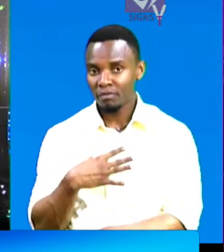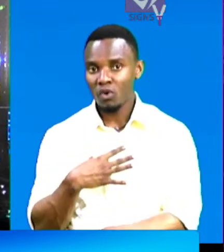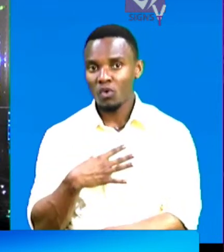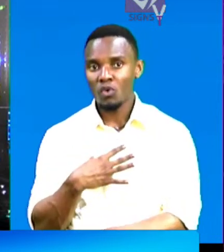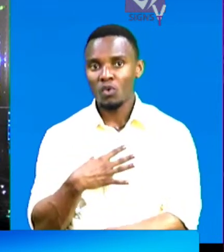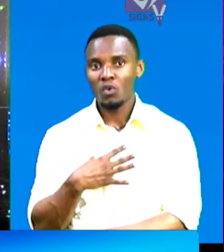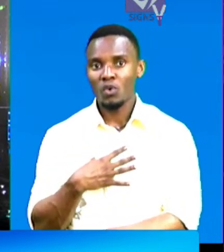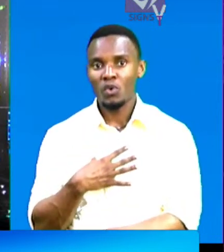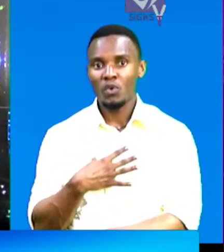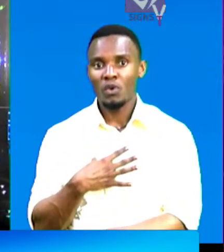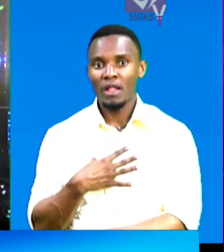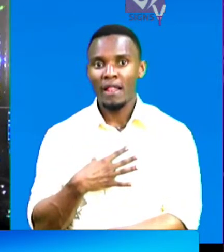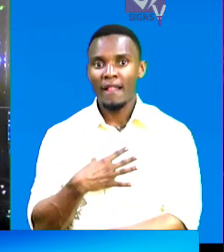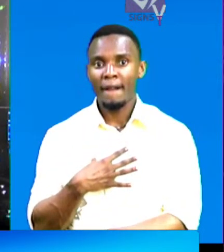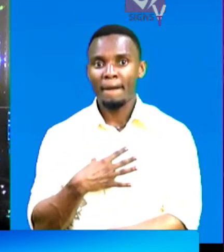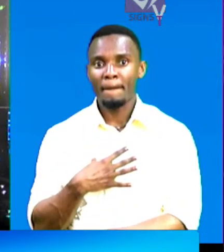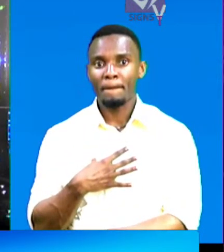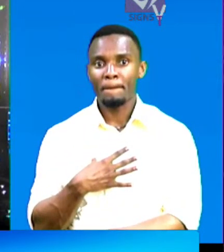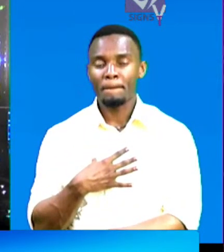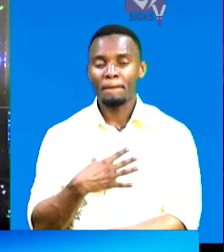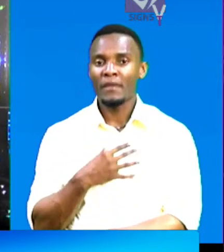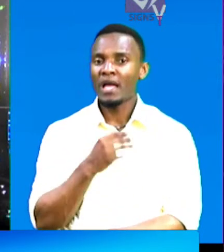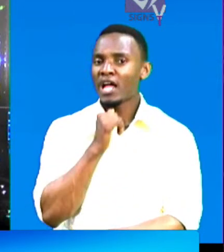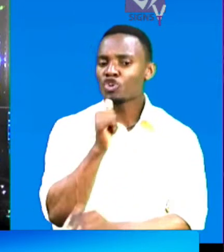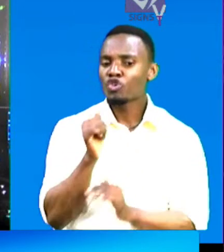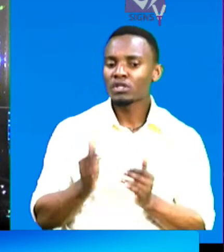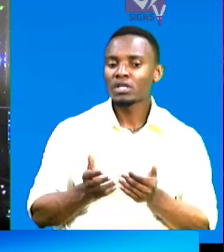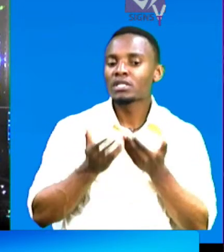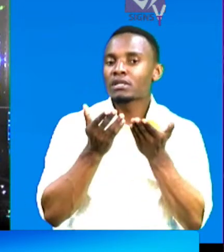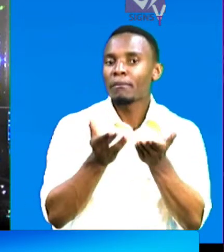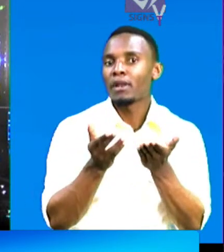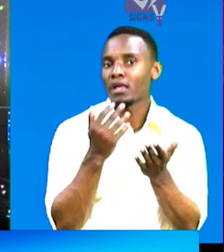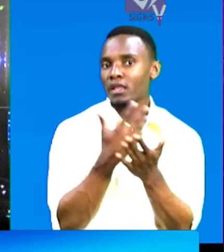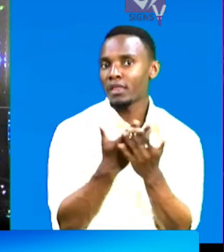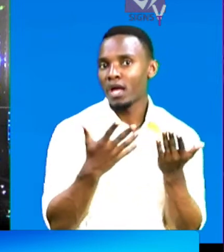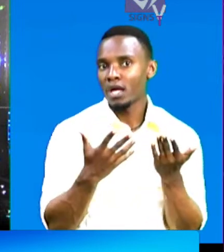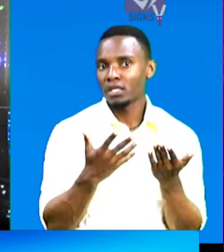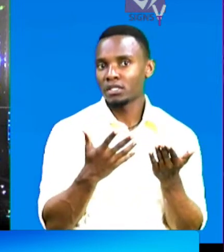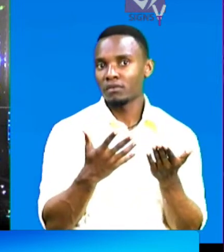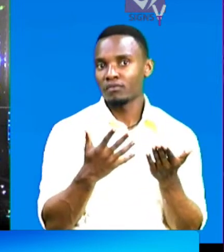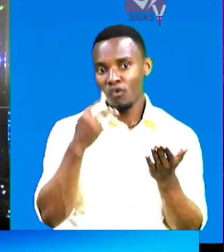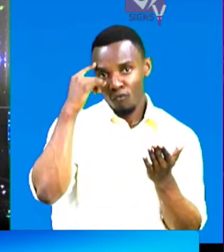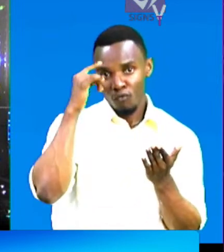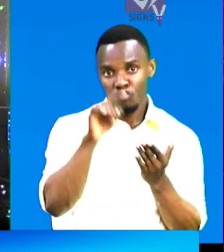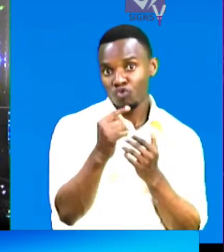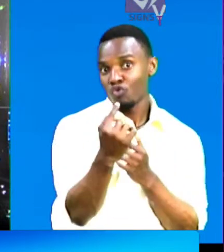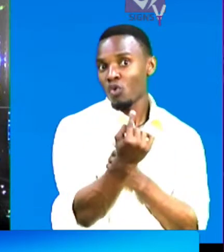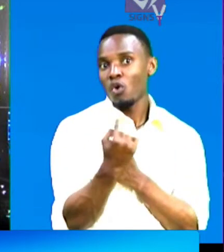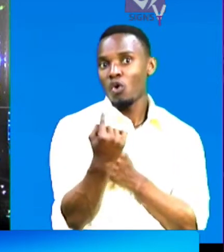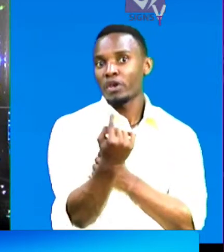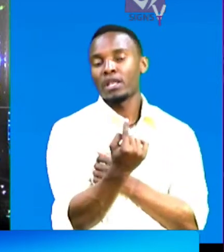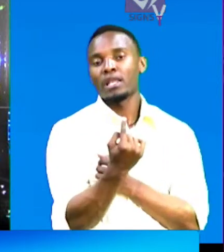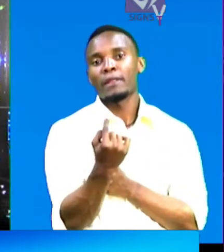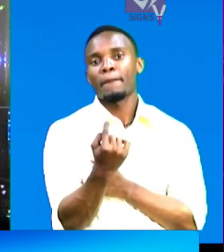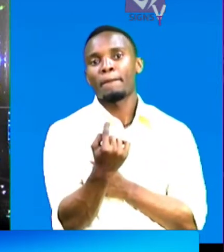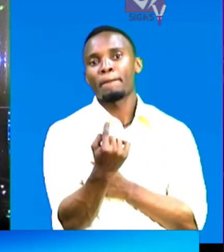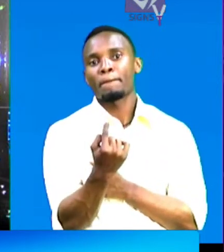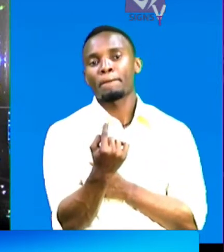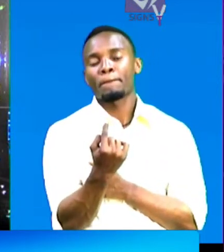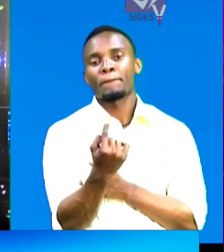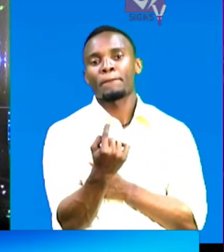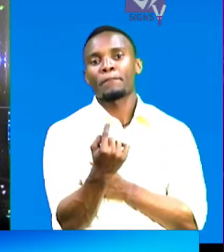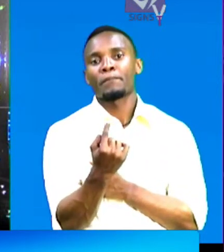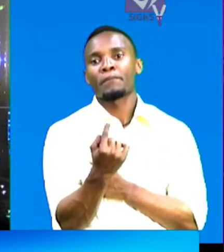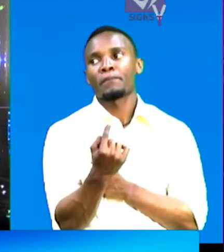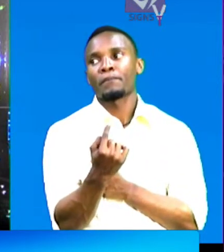are not supplying the items for you only, so